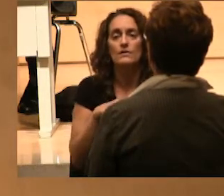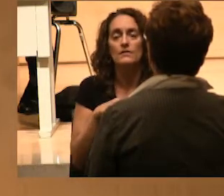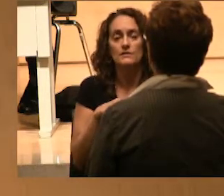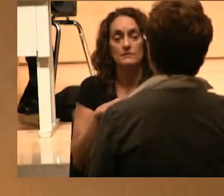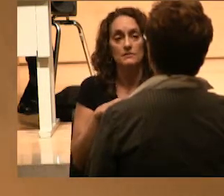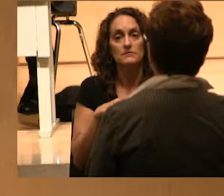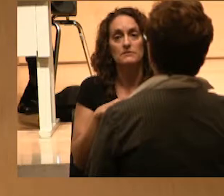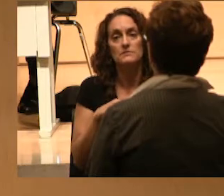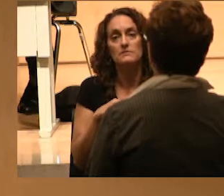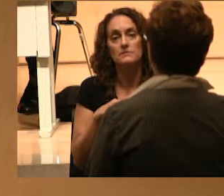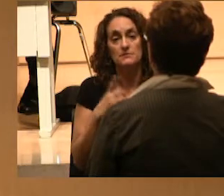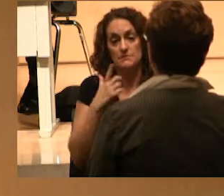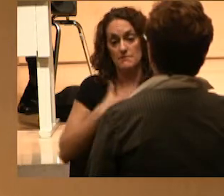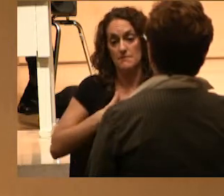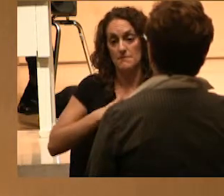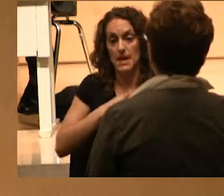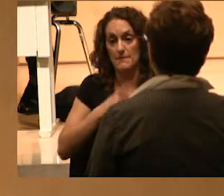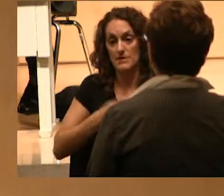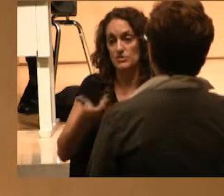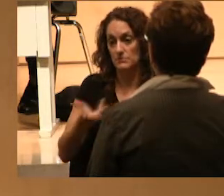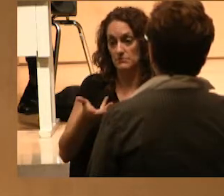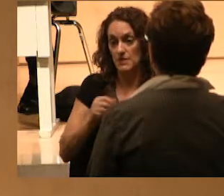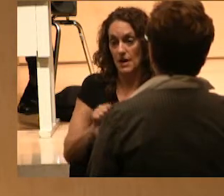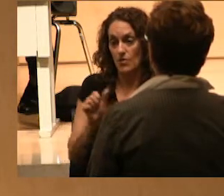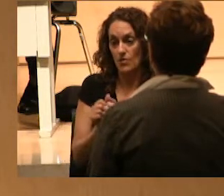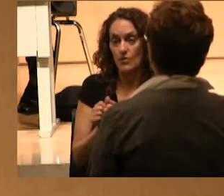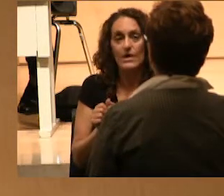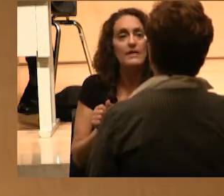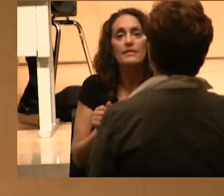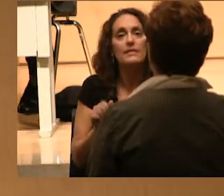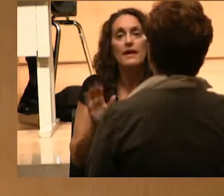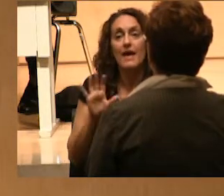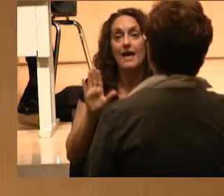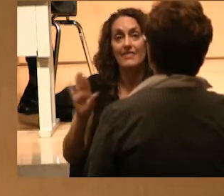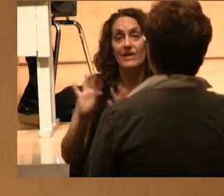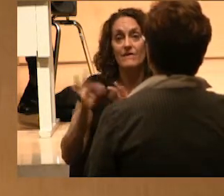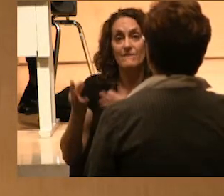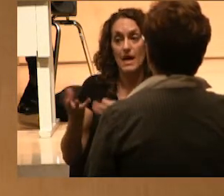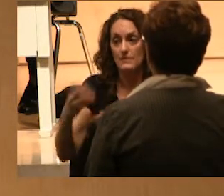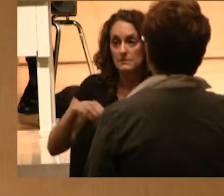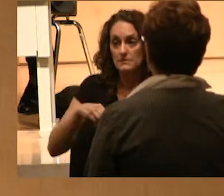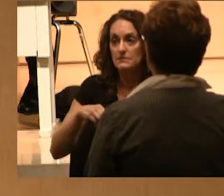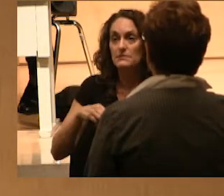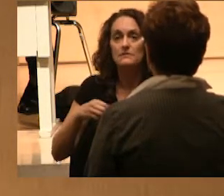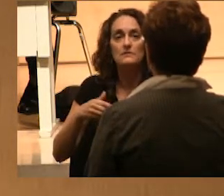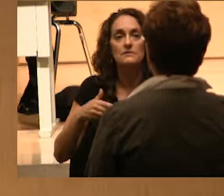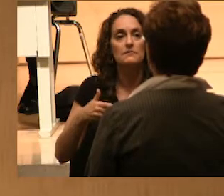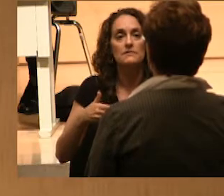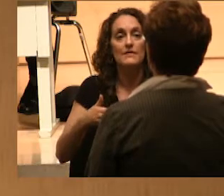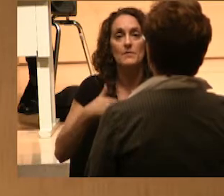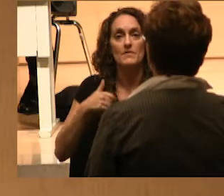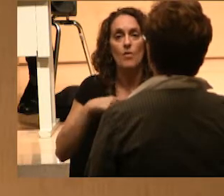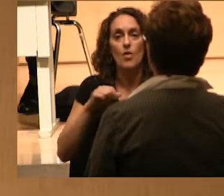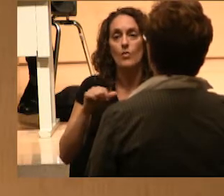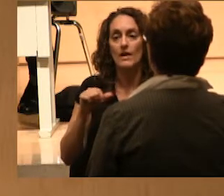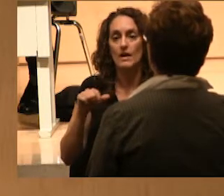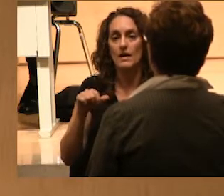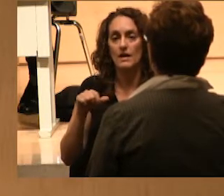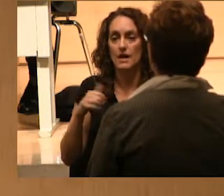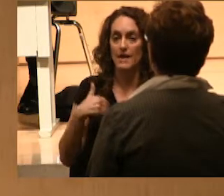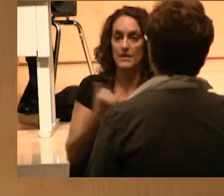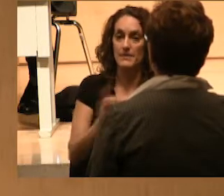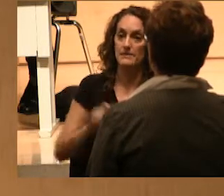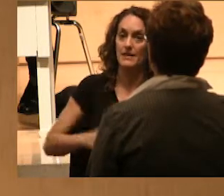find that, especially with my patients, when I'm trying to work with them, even just with their families, before we even move out into the neighborhood and the community, of being